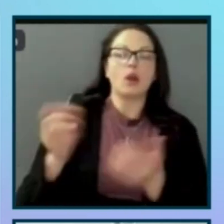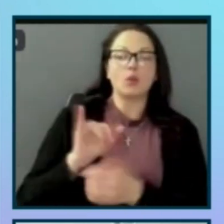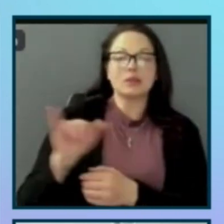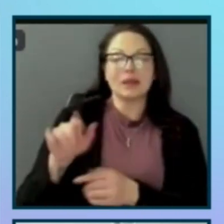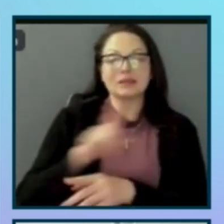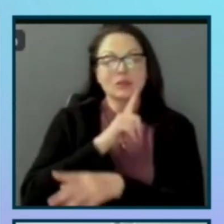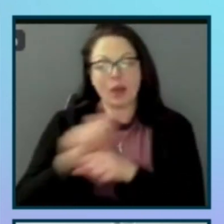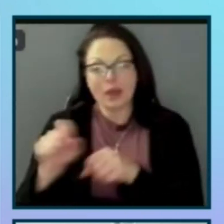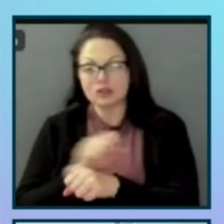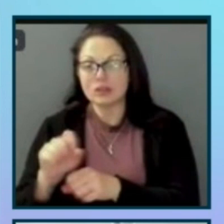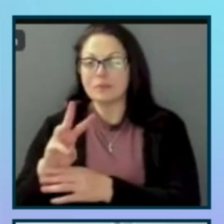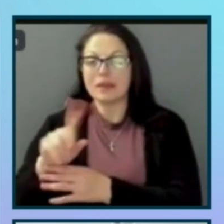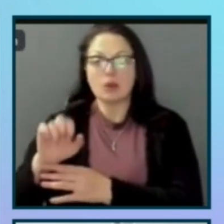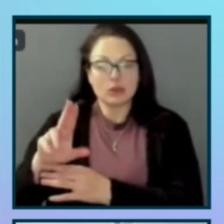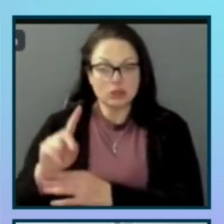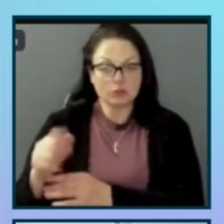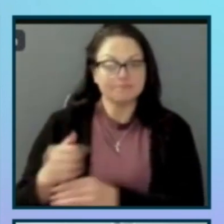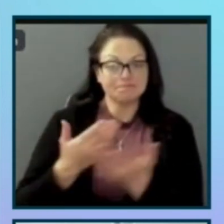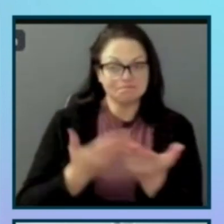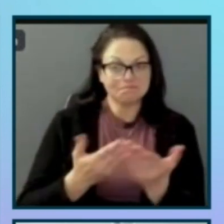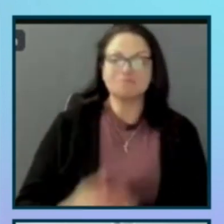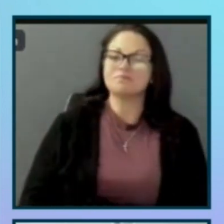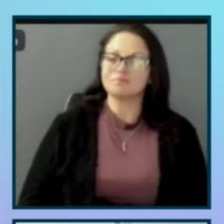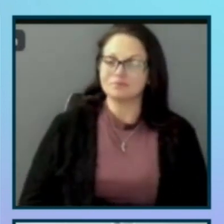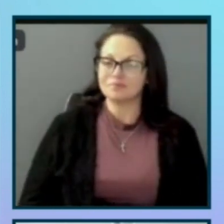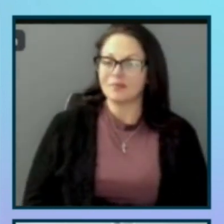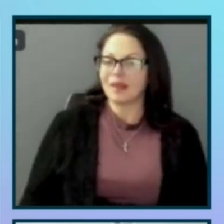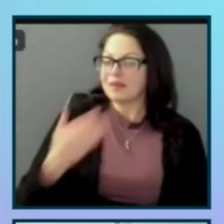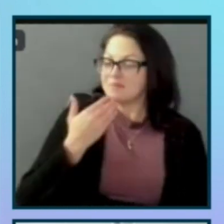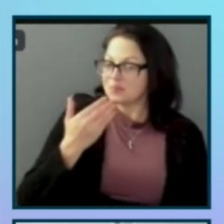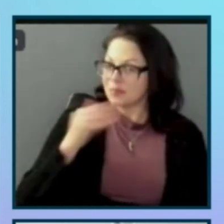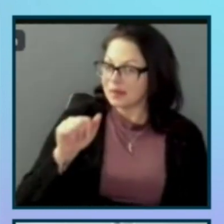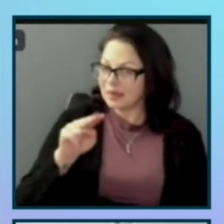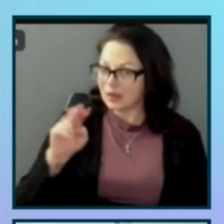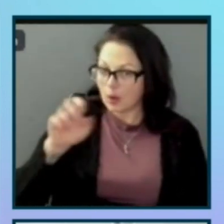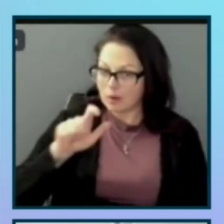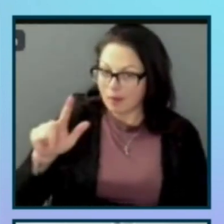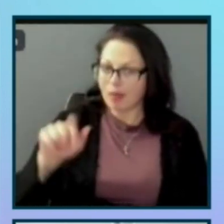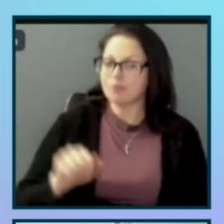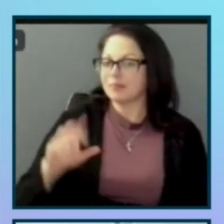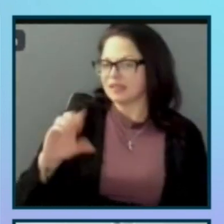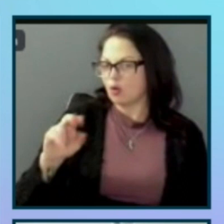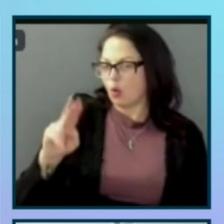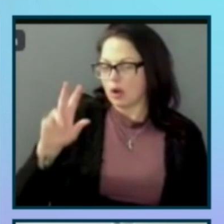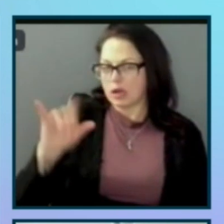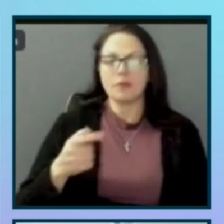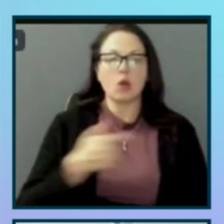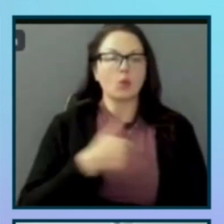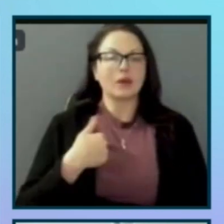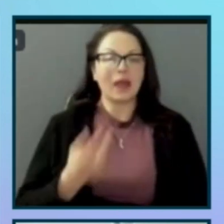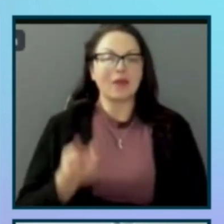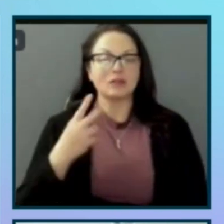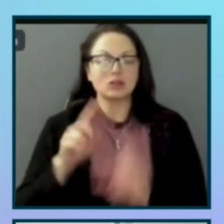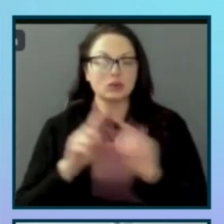the wizard in these studies. Great, thank you, Annabelle. So as Annabelle mentioned, we had those two different studies. With the